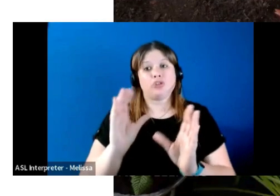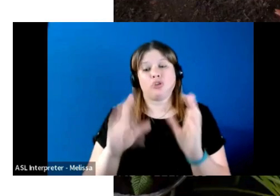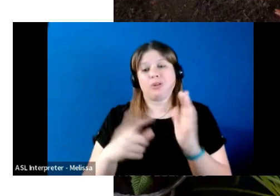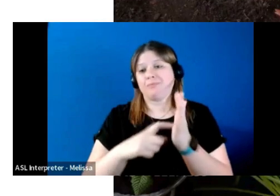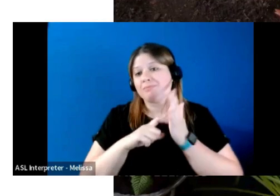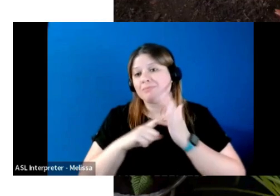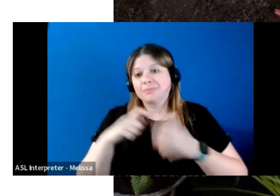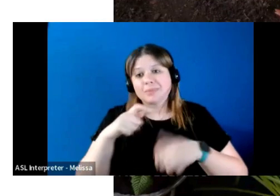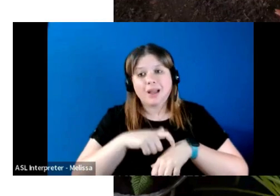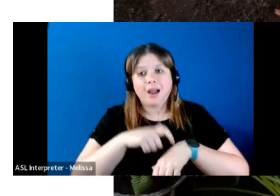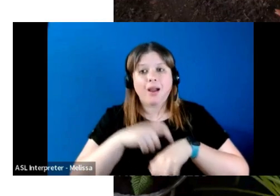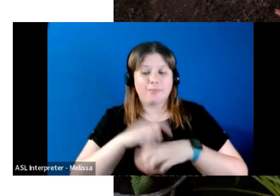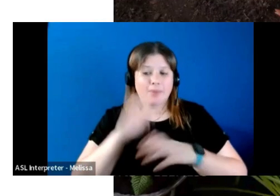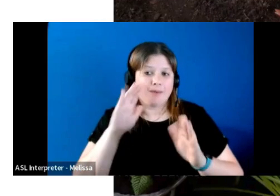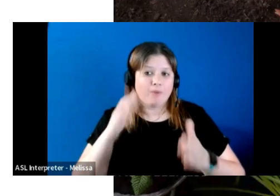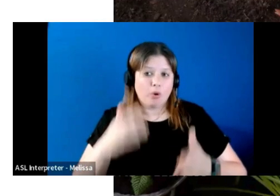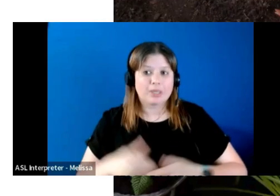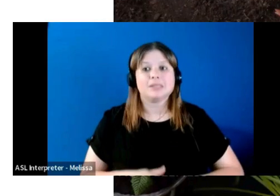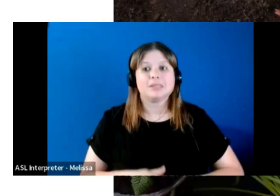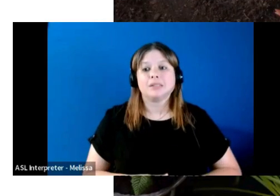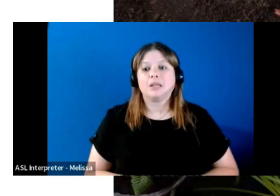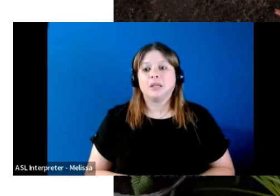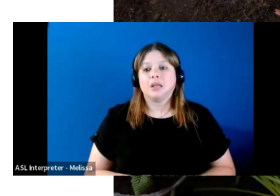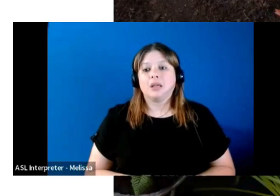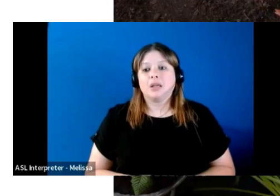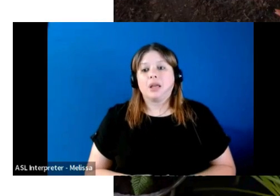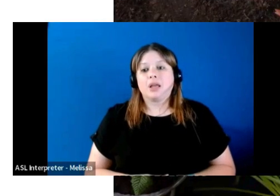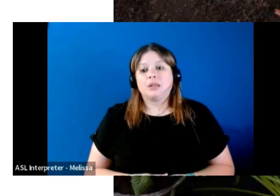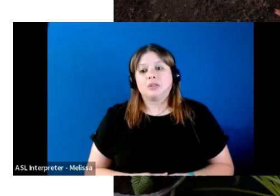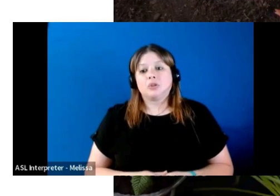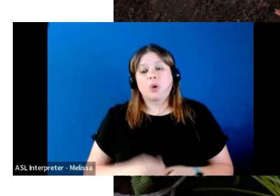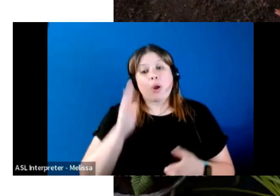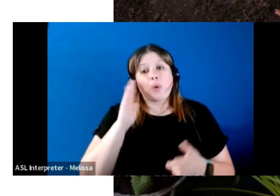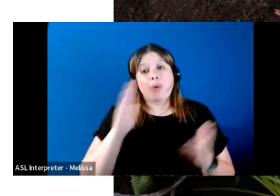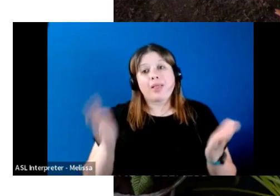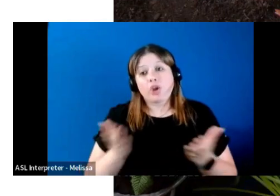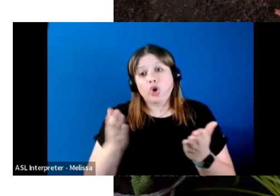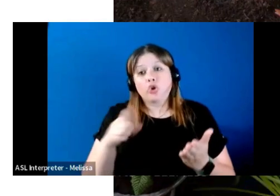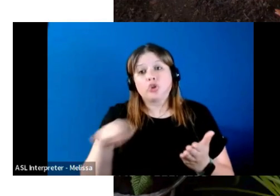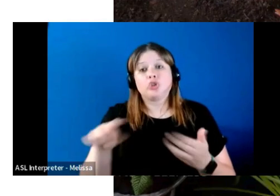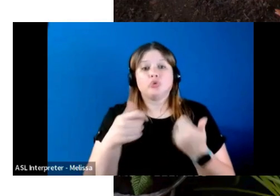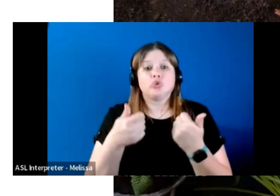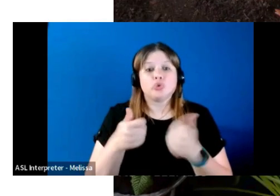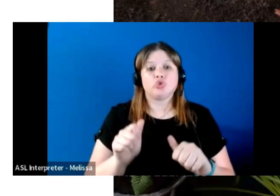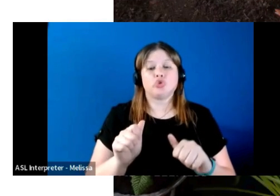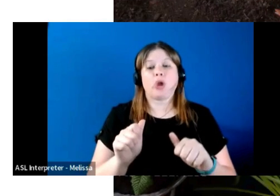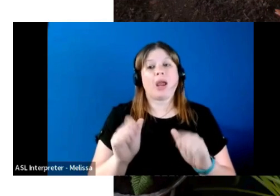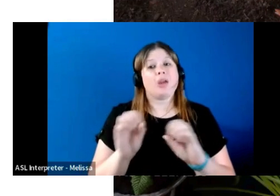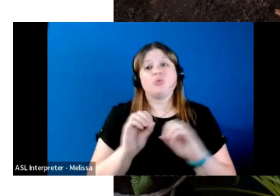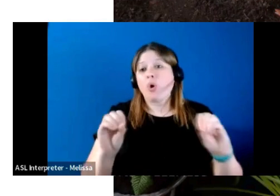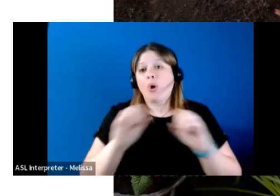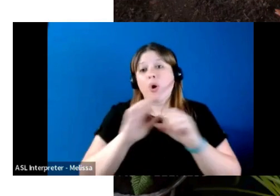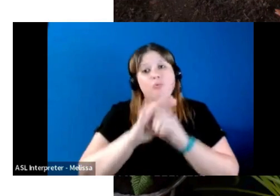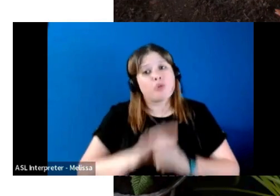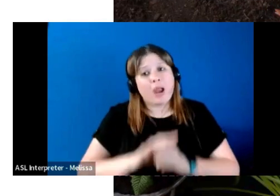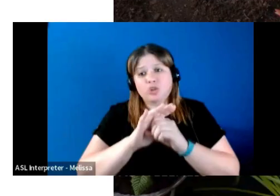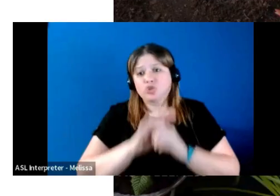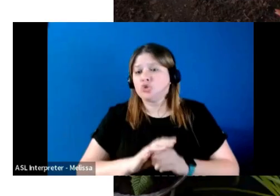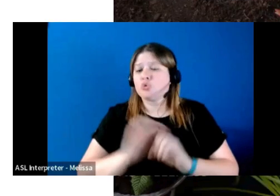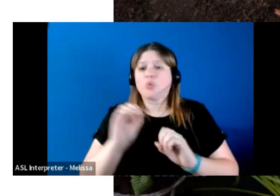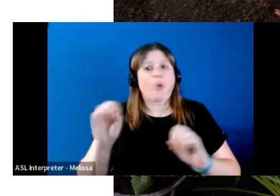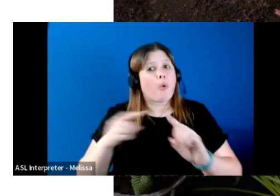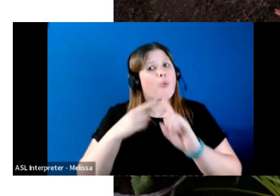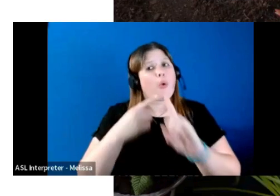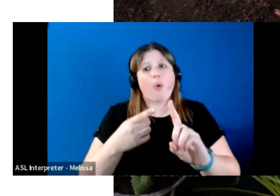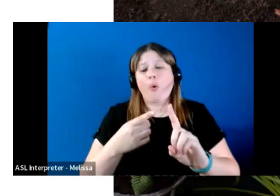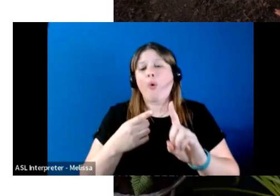and focus. So I'm going to encourage you to try pressure-free, goal-free, solo or